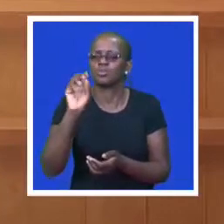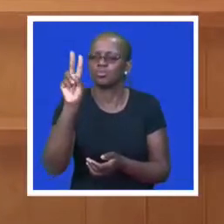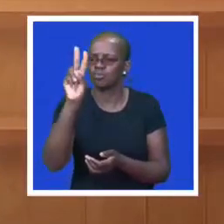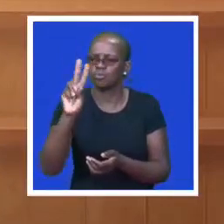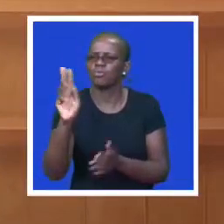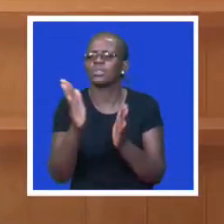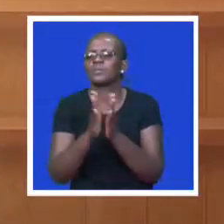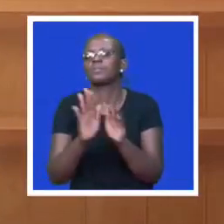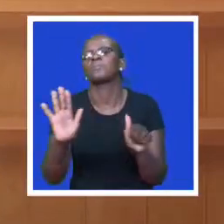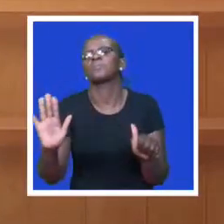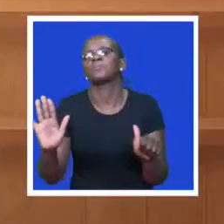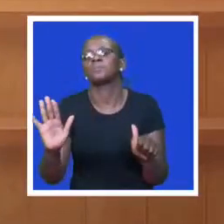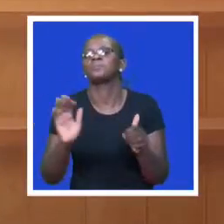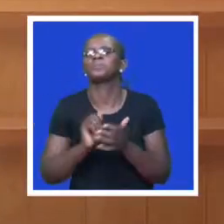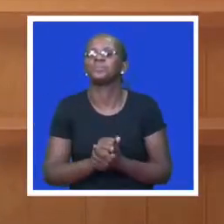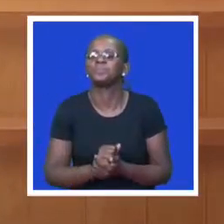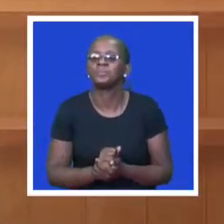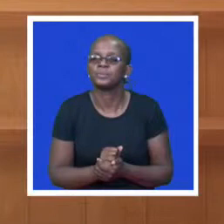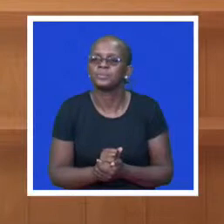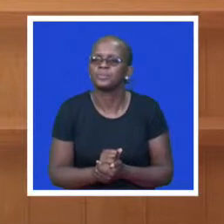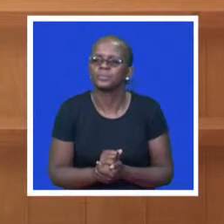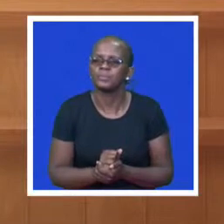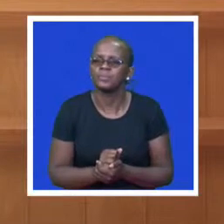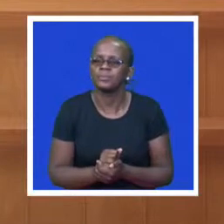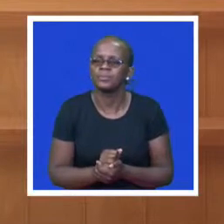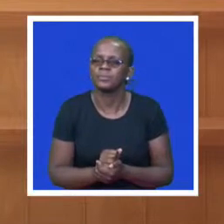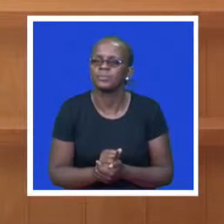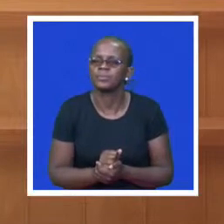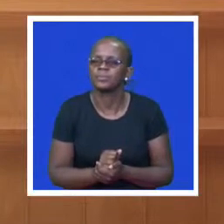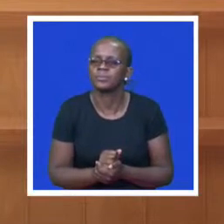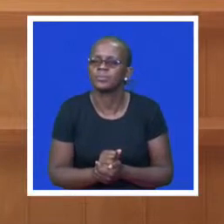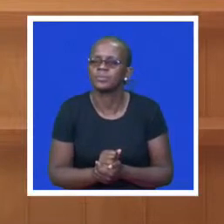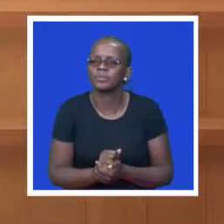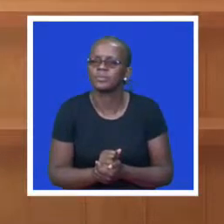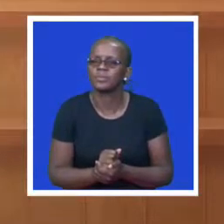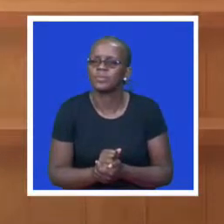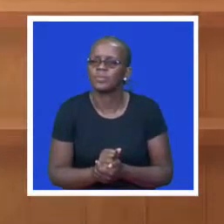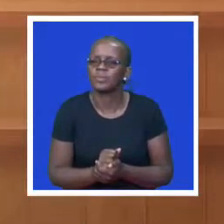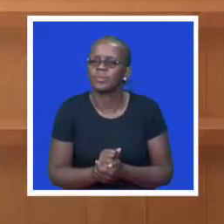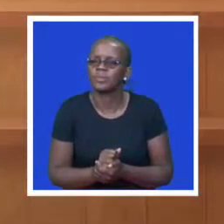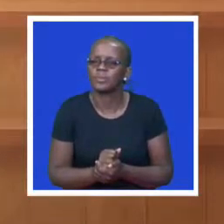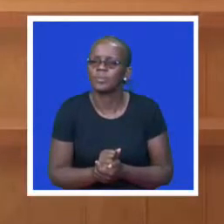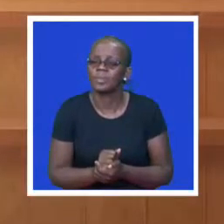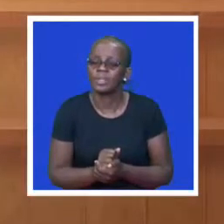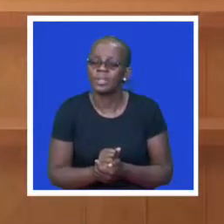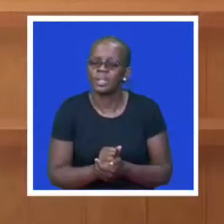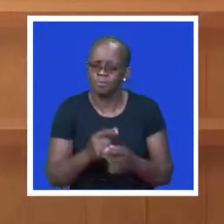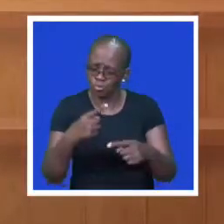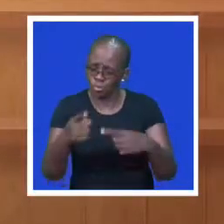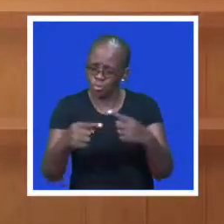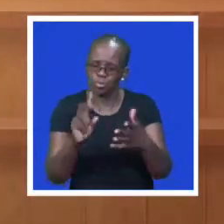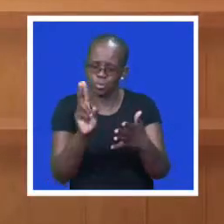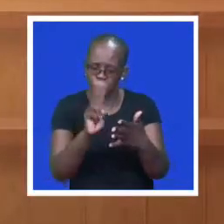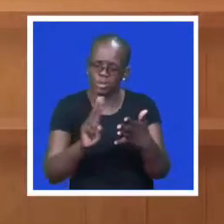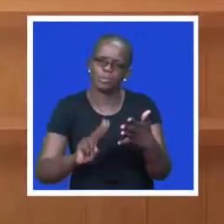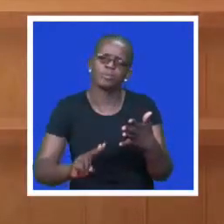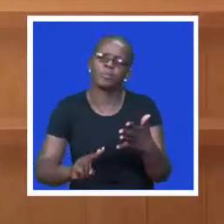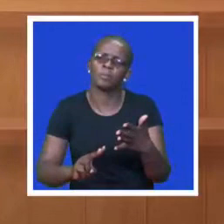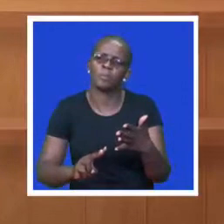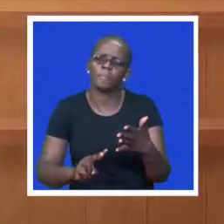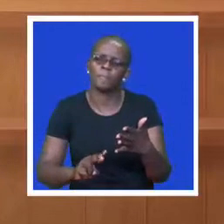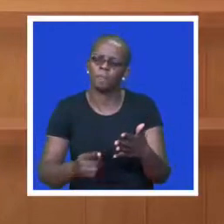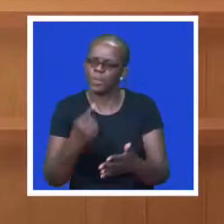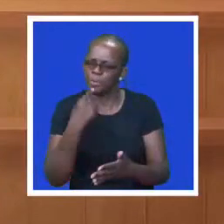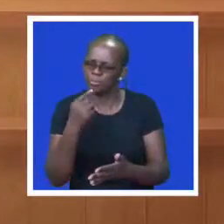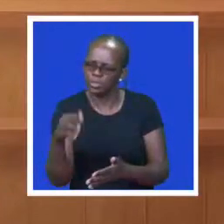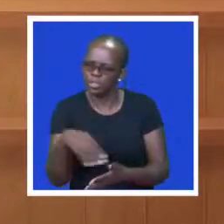Lena. So you find that after that, the serpent, if you continue to read, the serpent says, you will not